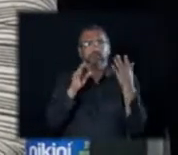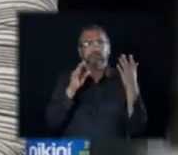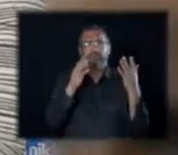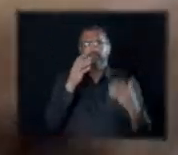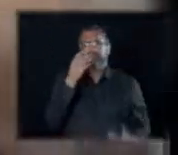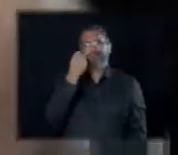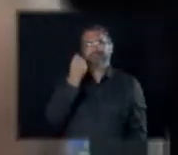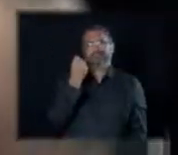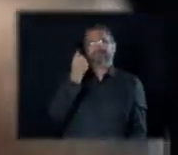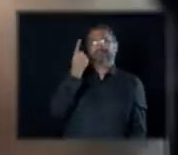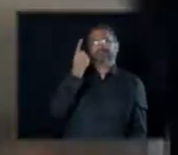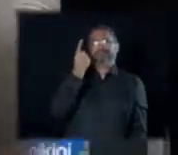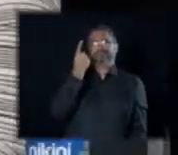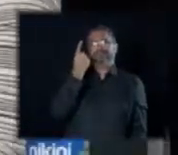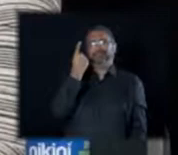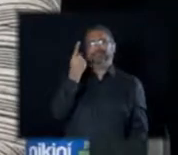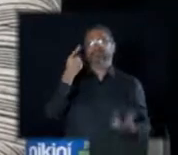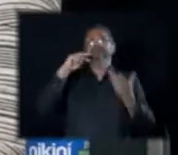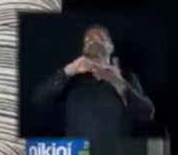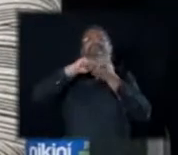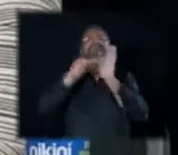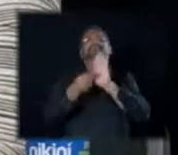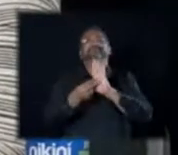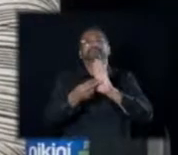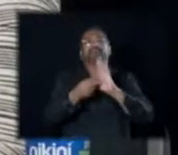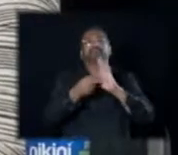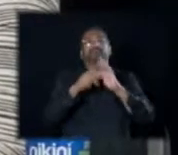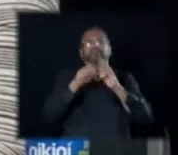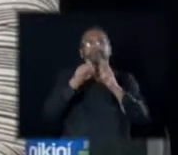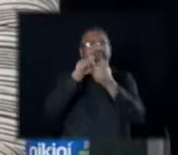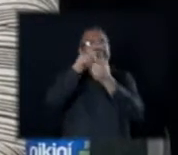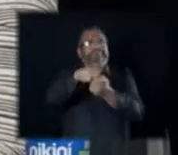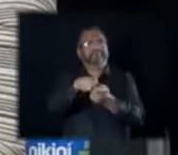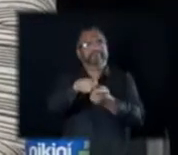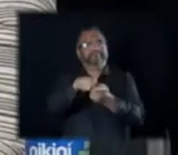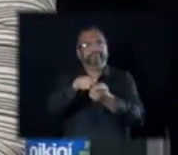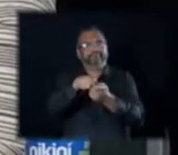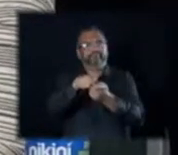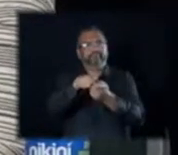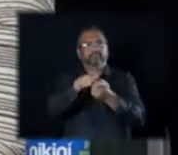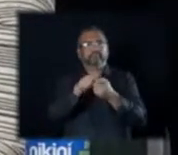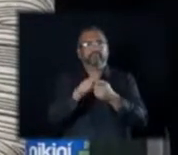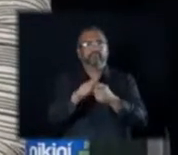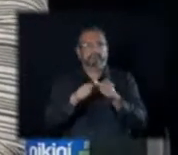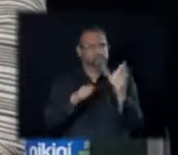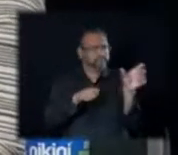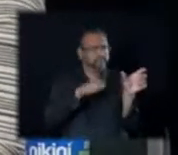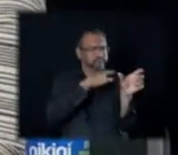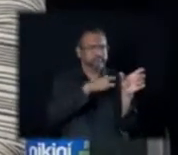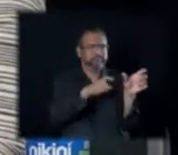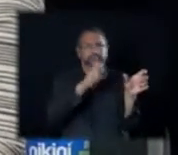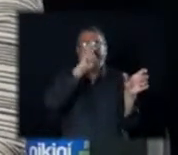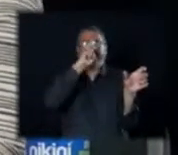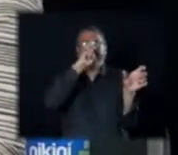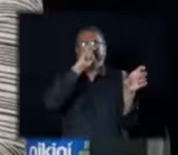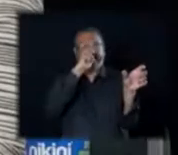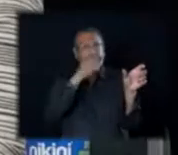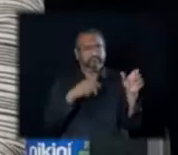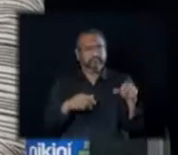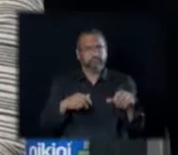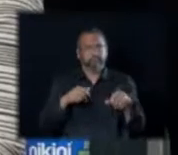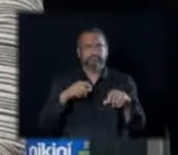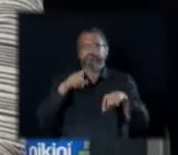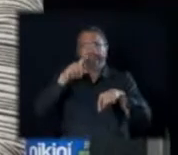Definitely, it's important to understand exactly what it means, exactly what are the restrictions, what is